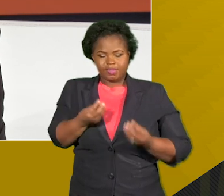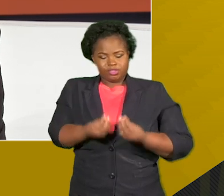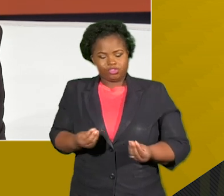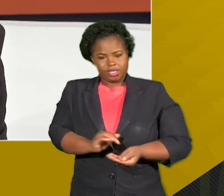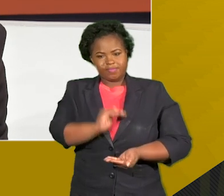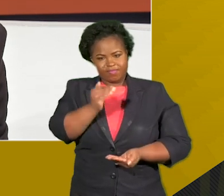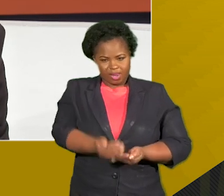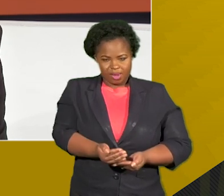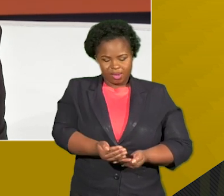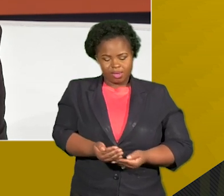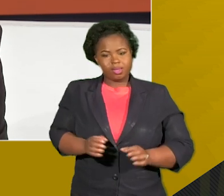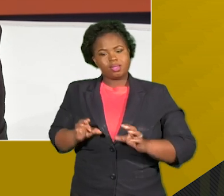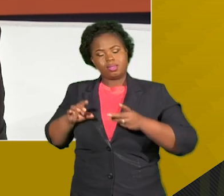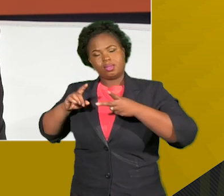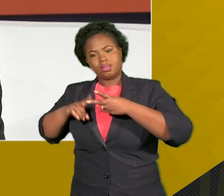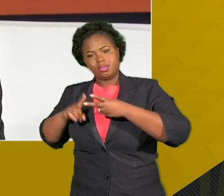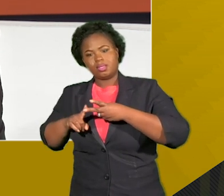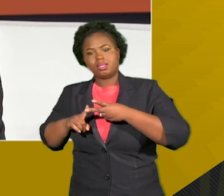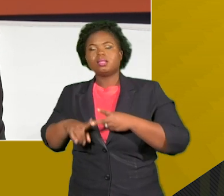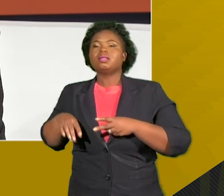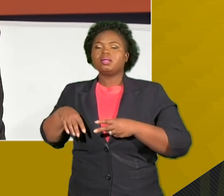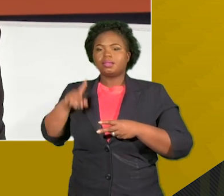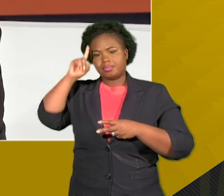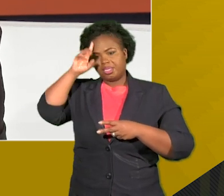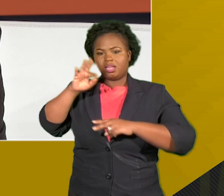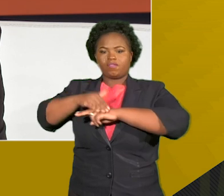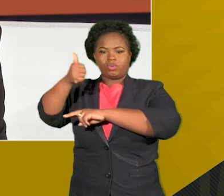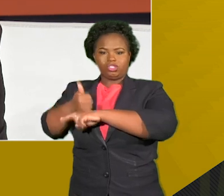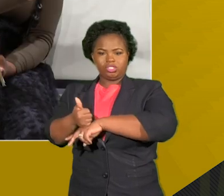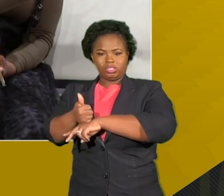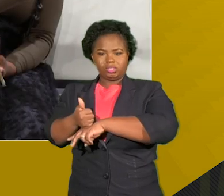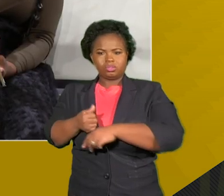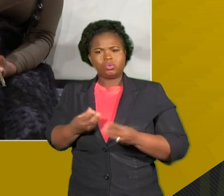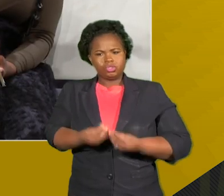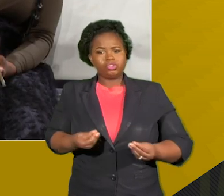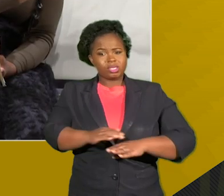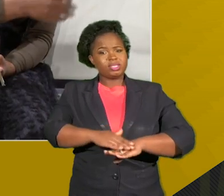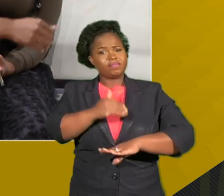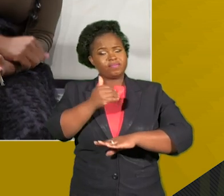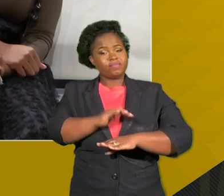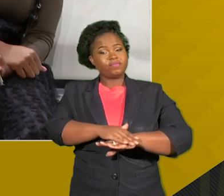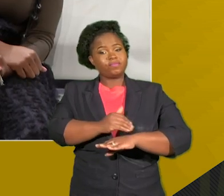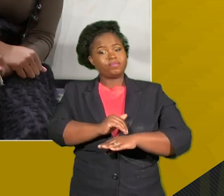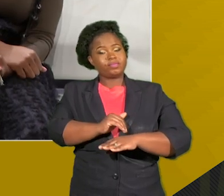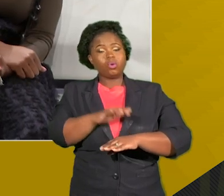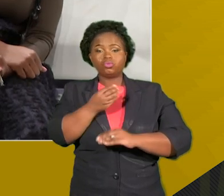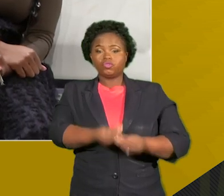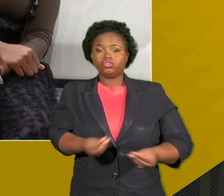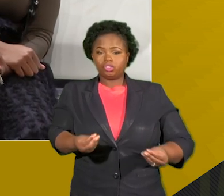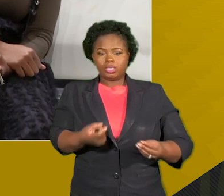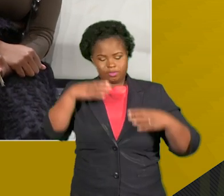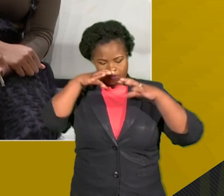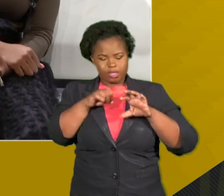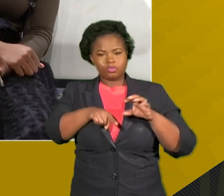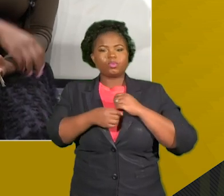Fund. And we also have the Nelson Mandela Foundation. Children's Fund, yakhile sibhedlele lekker. Yes, that's the one that built the hospital. Okay,